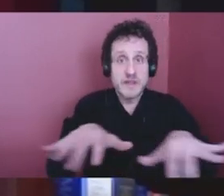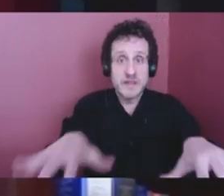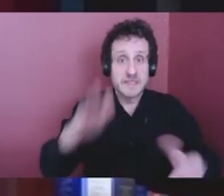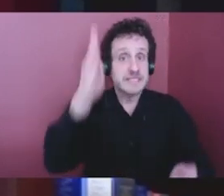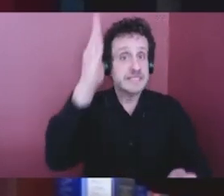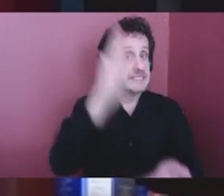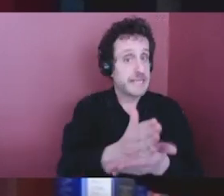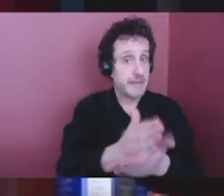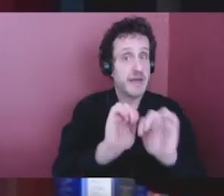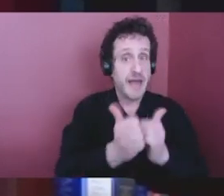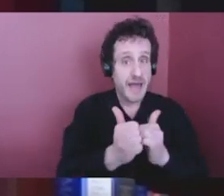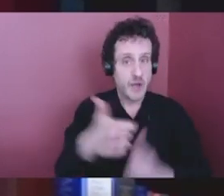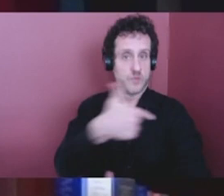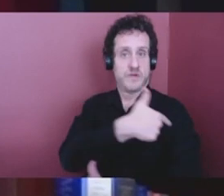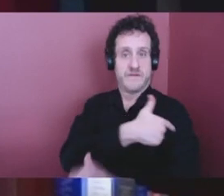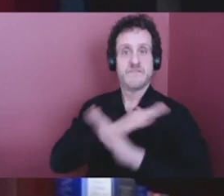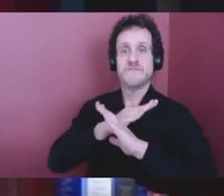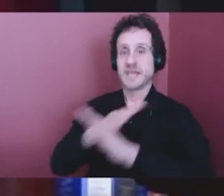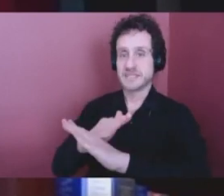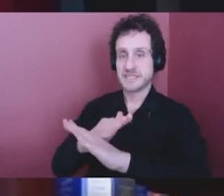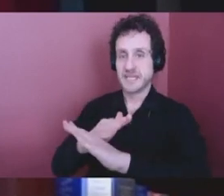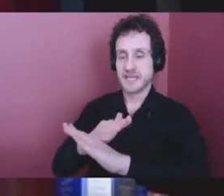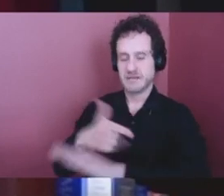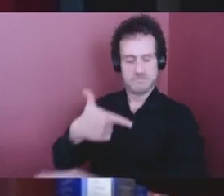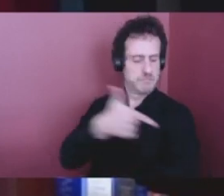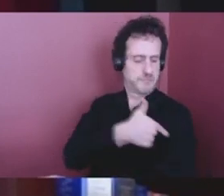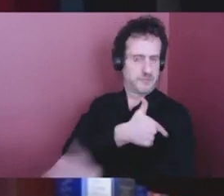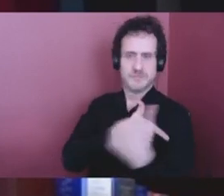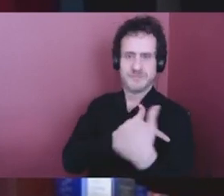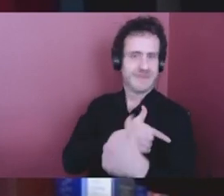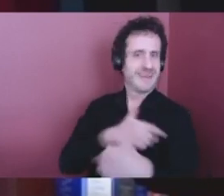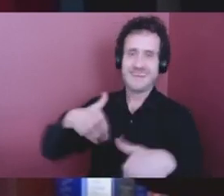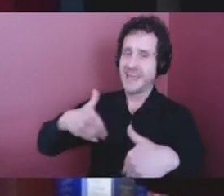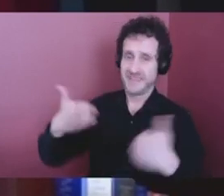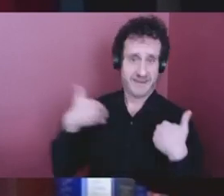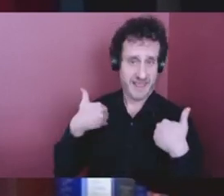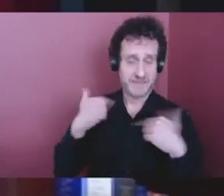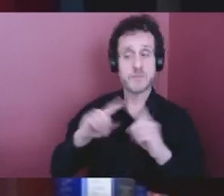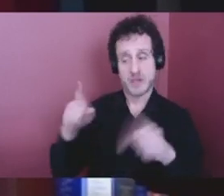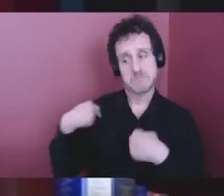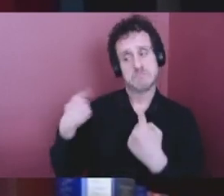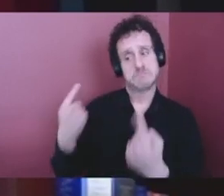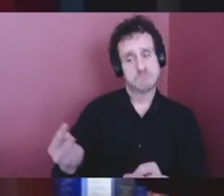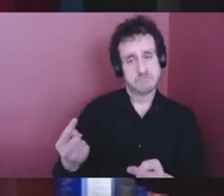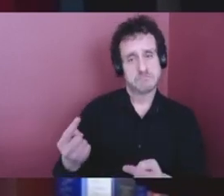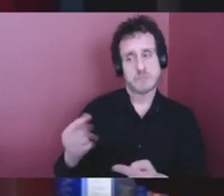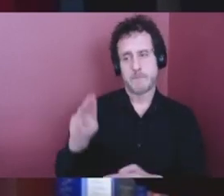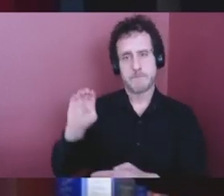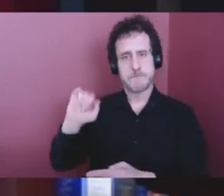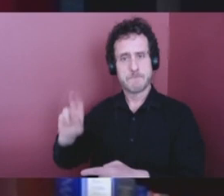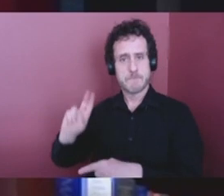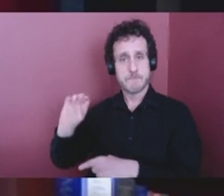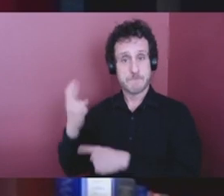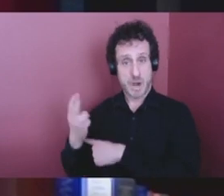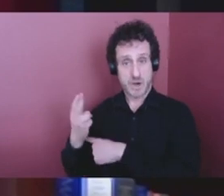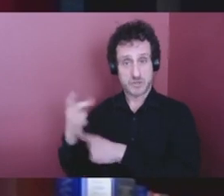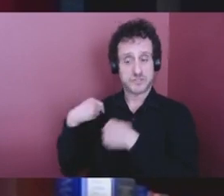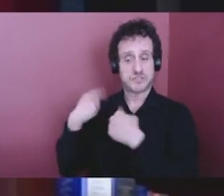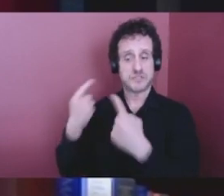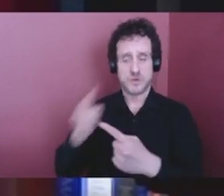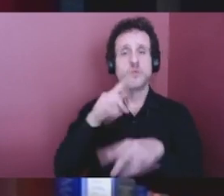vaccine. But what we've been aiming to do since early March is slow down the exponential rate of